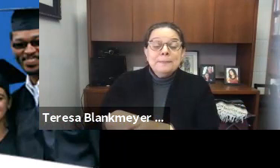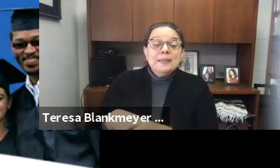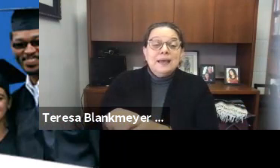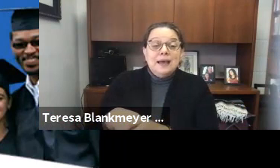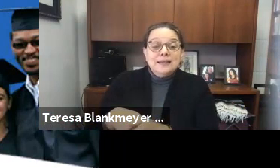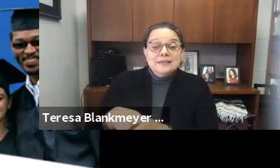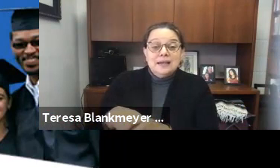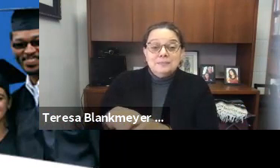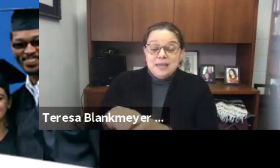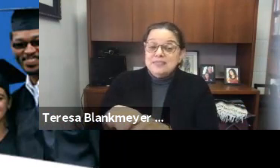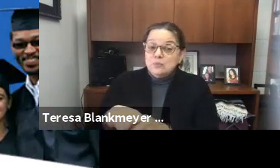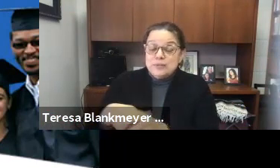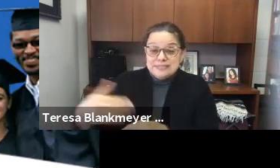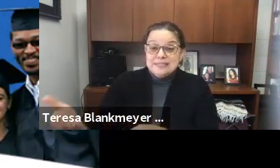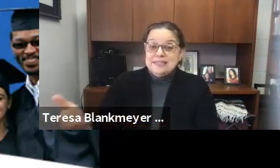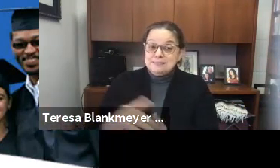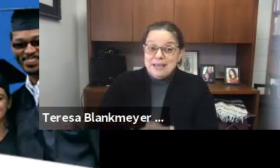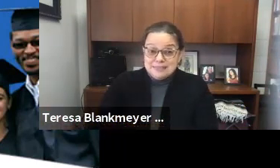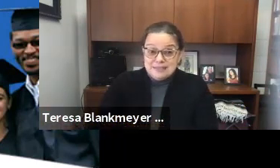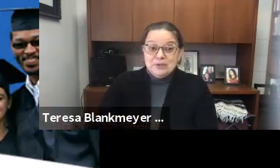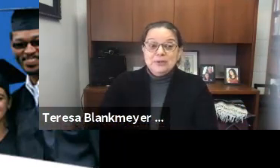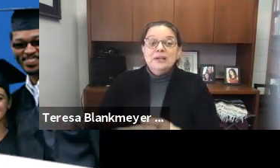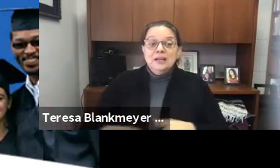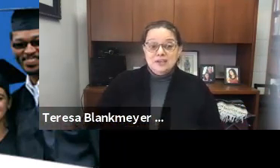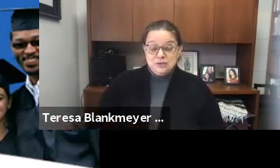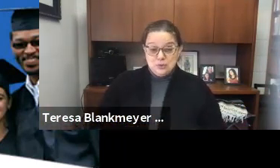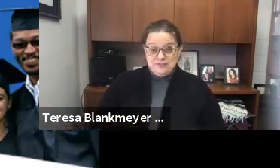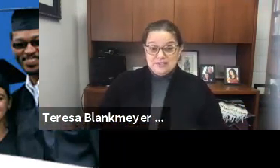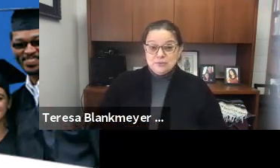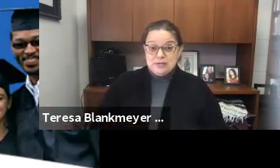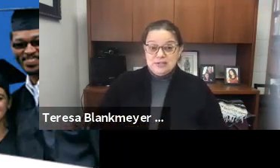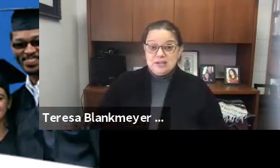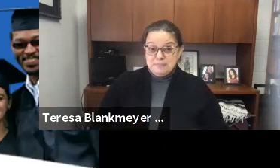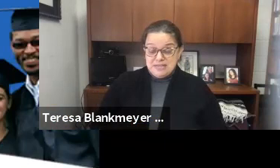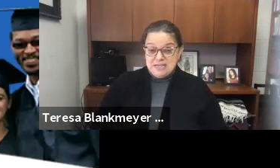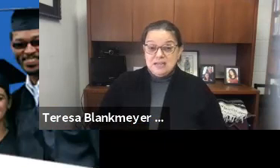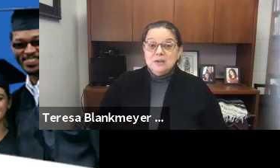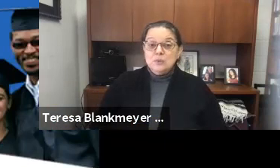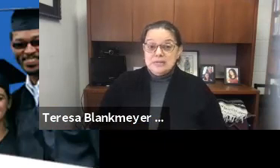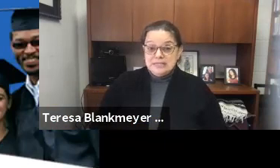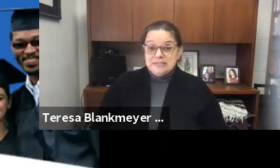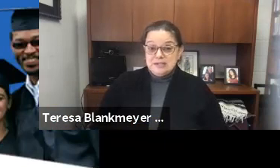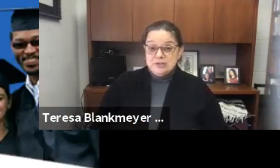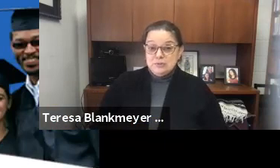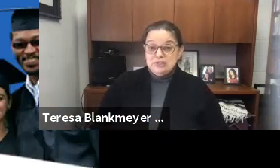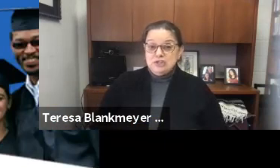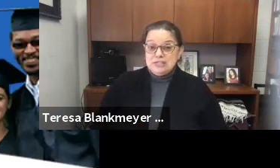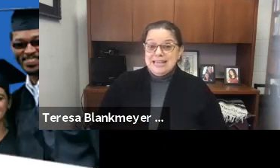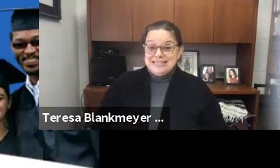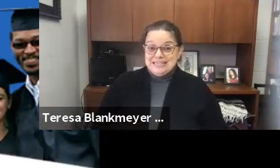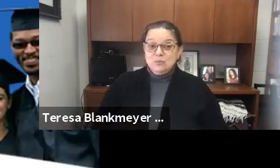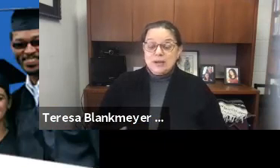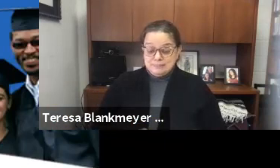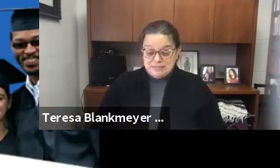community. And then recently, this past summer, the WHO Advisory Committee release their human